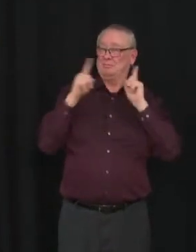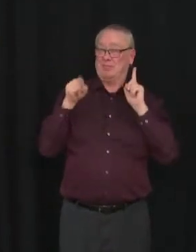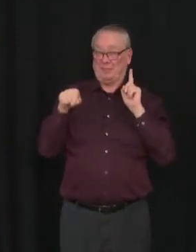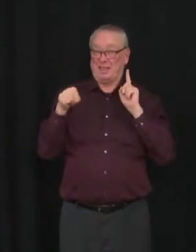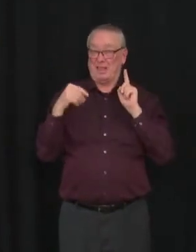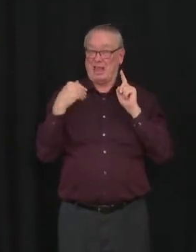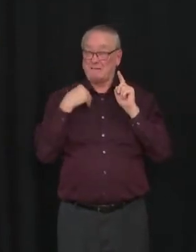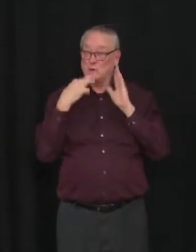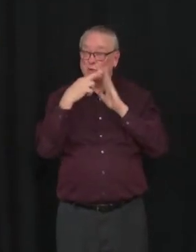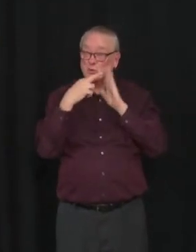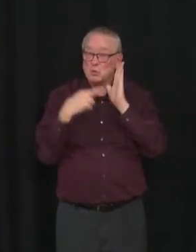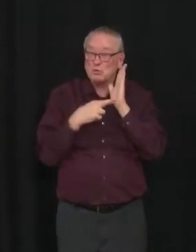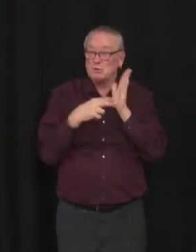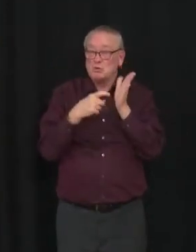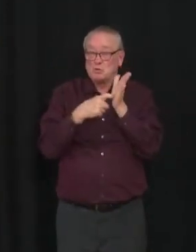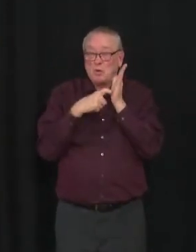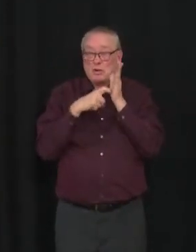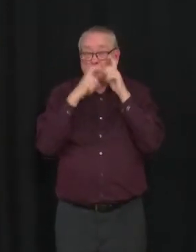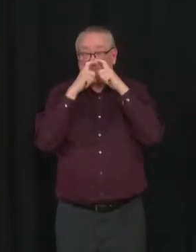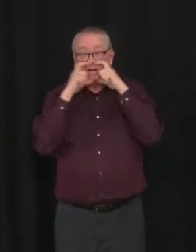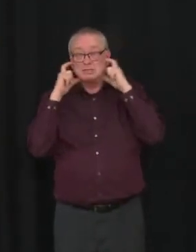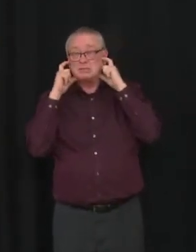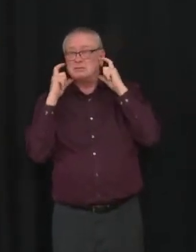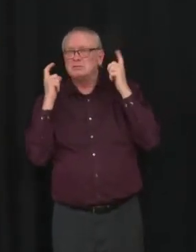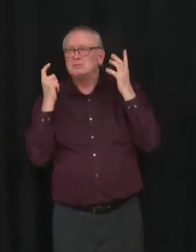wearing? And if not, what do you say to these people?